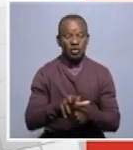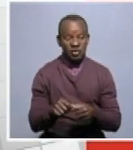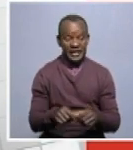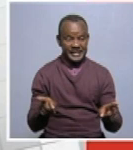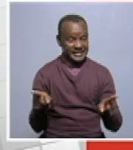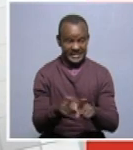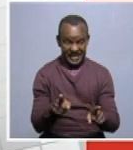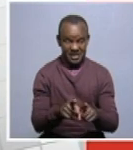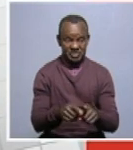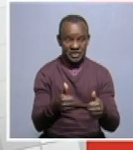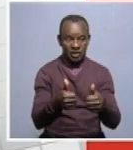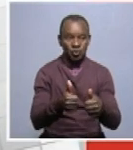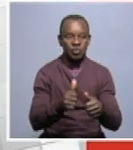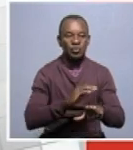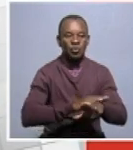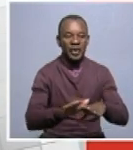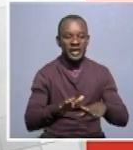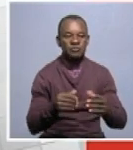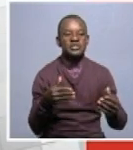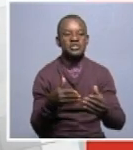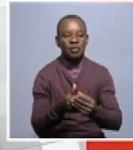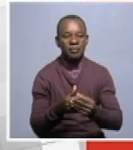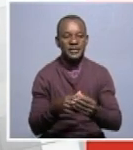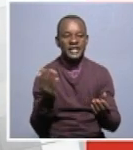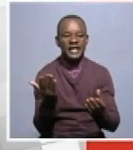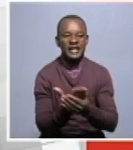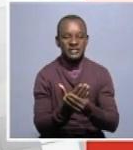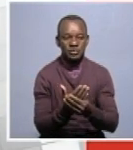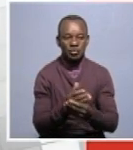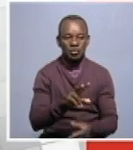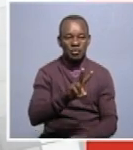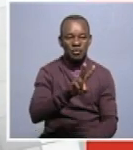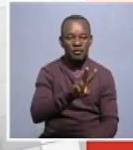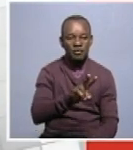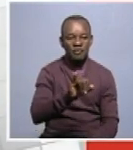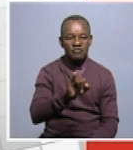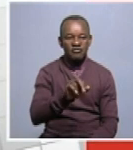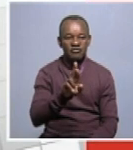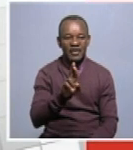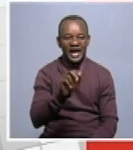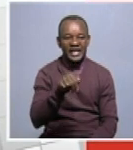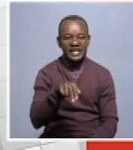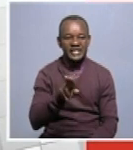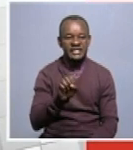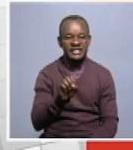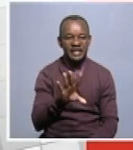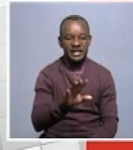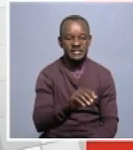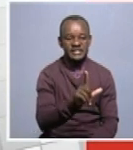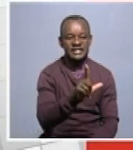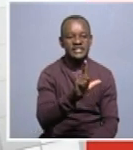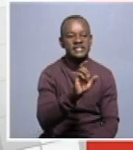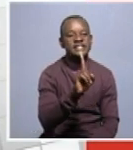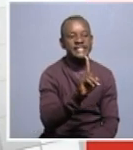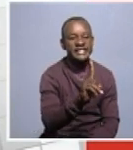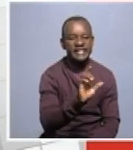the issue is implementing the known interventions, getting the vaccinations, and also at